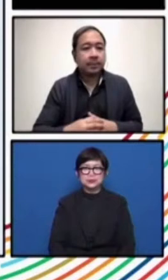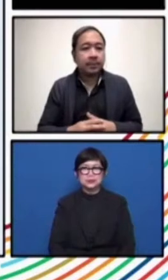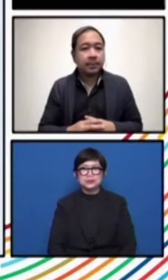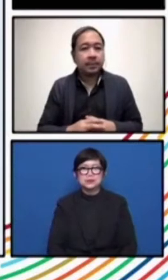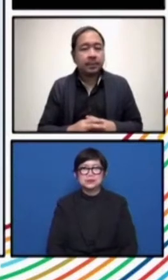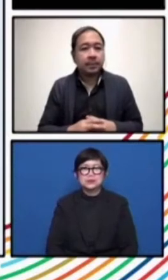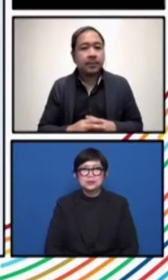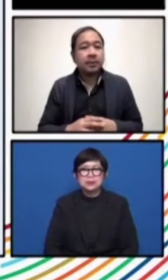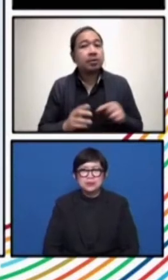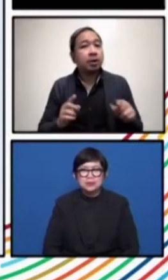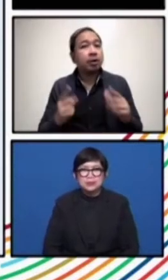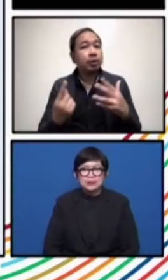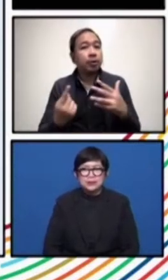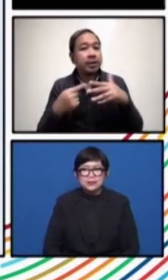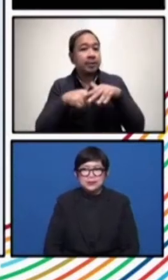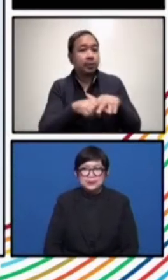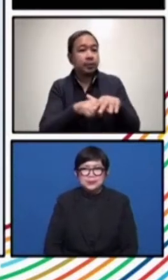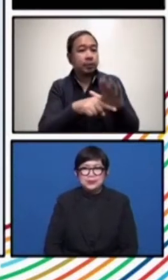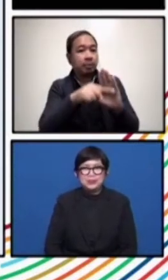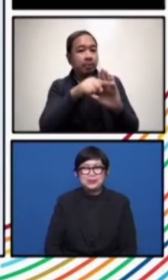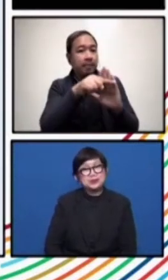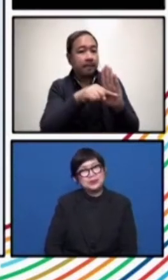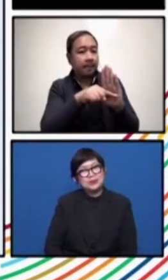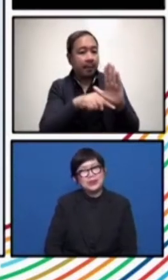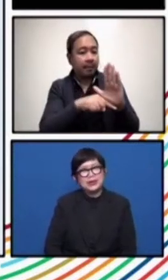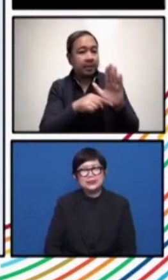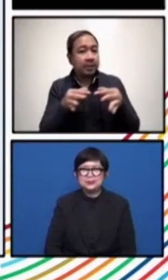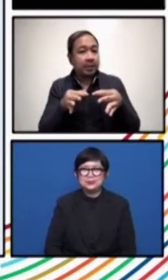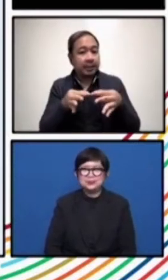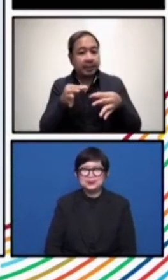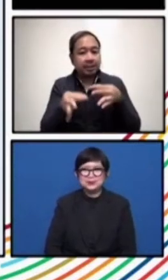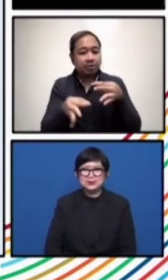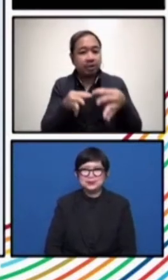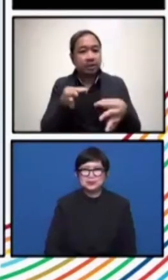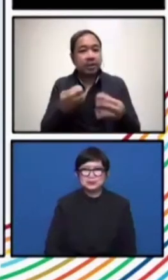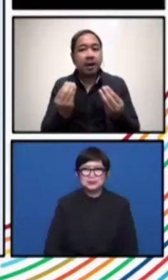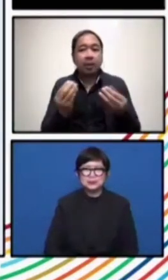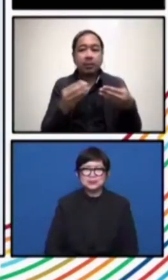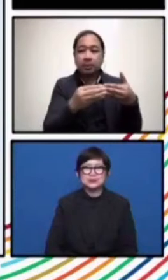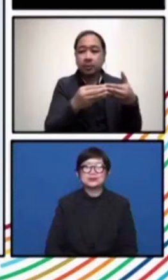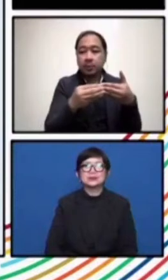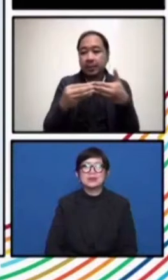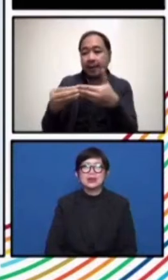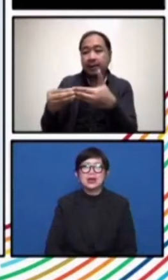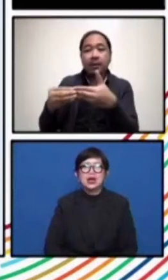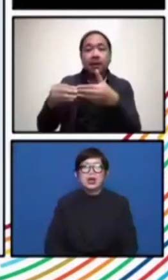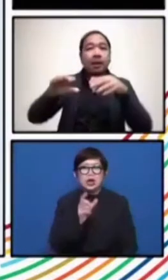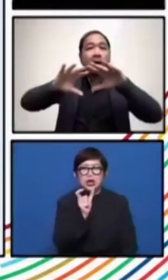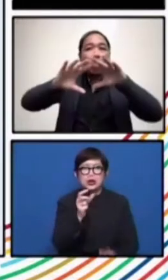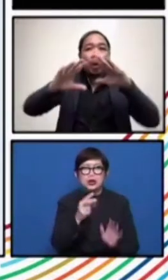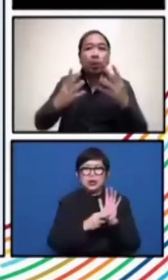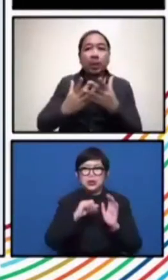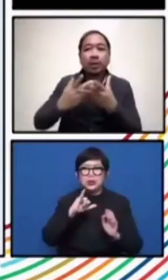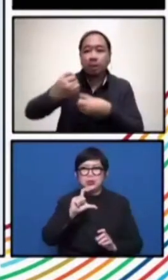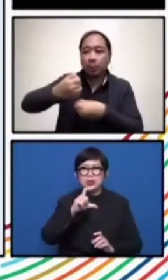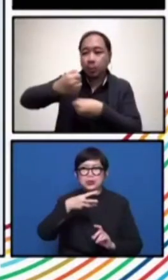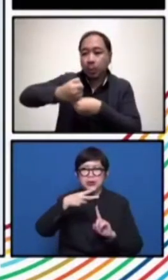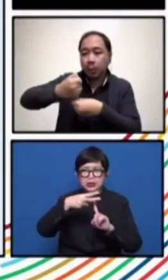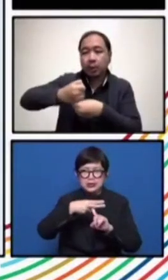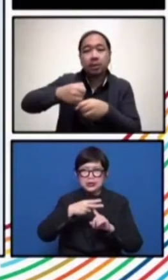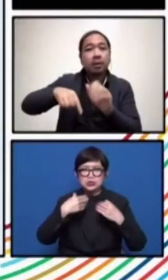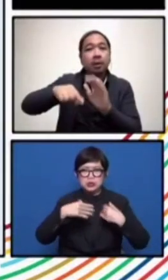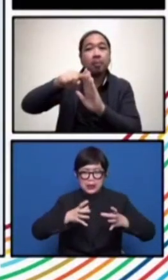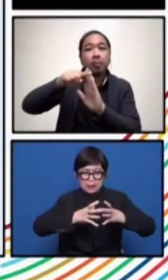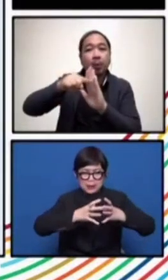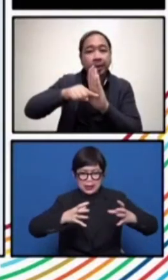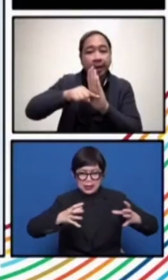inclusion policy and strategy to guide the organization's Global work on disability in both programmatic areas and organizational